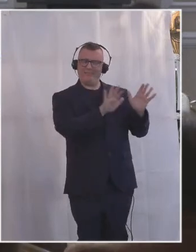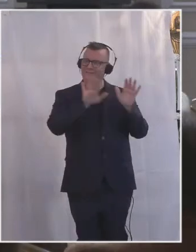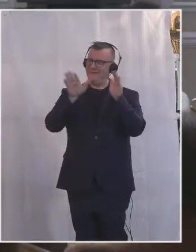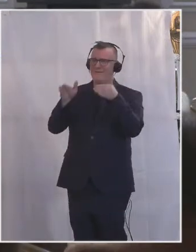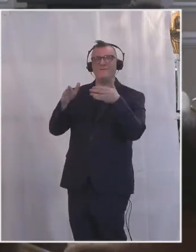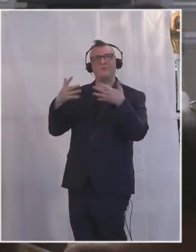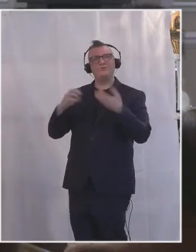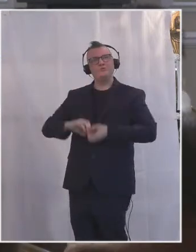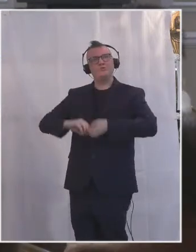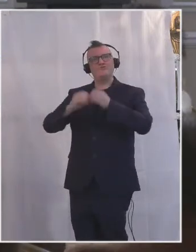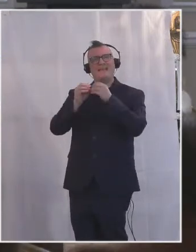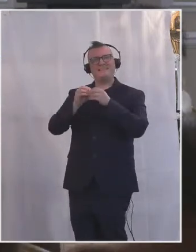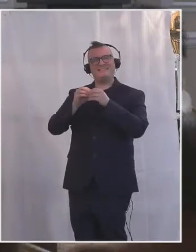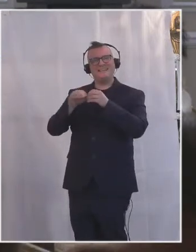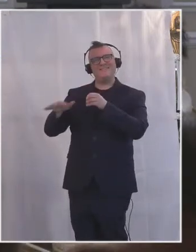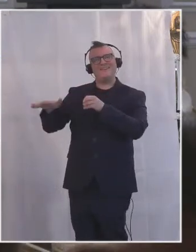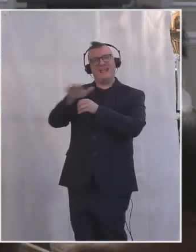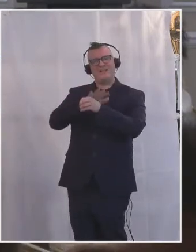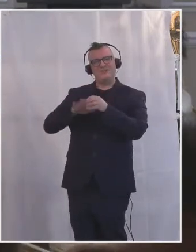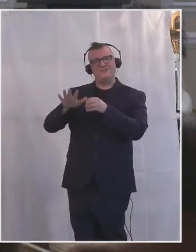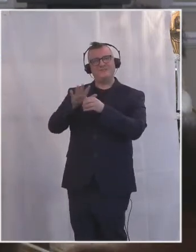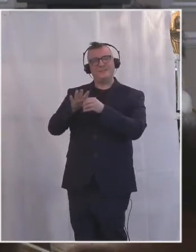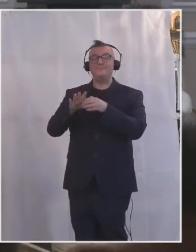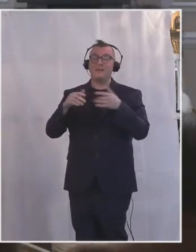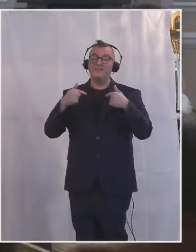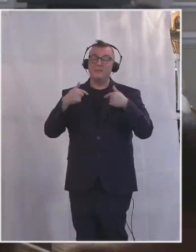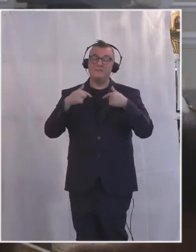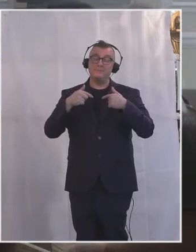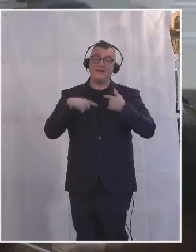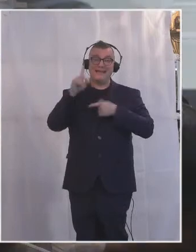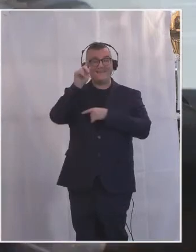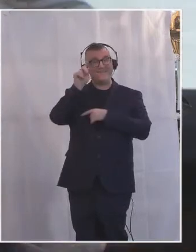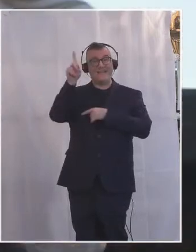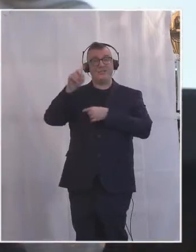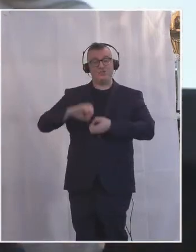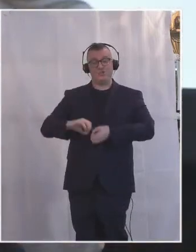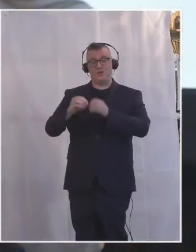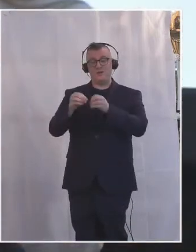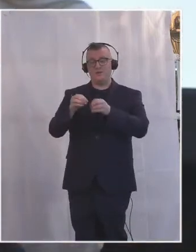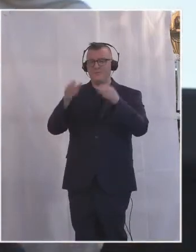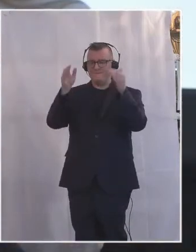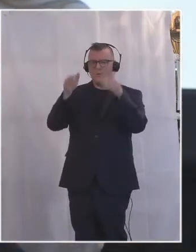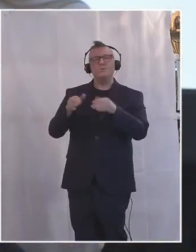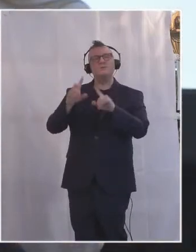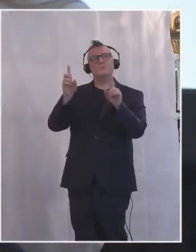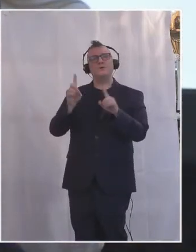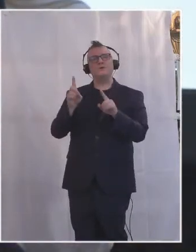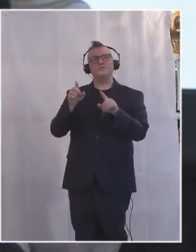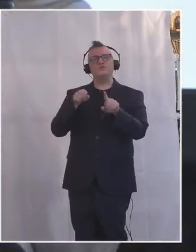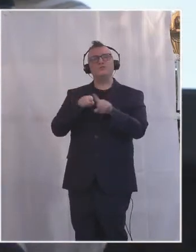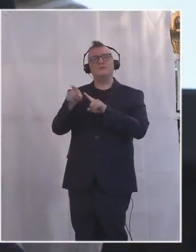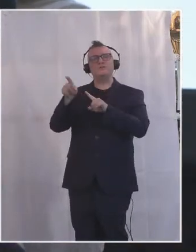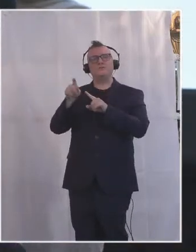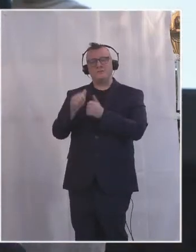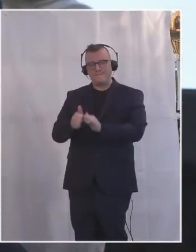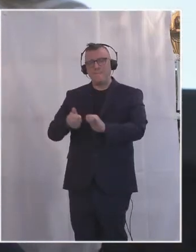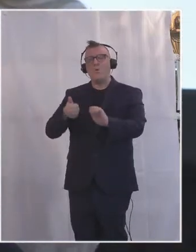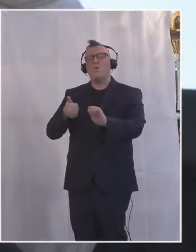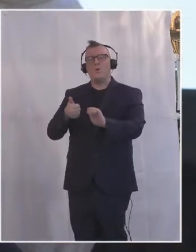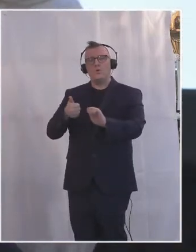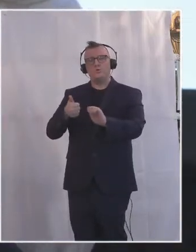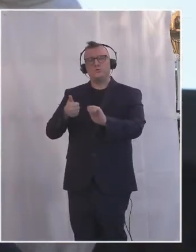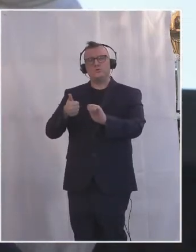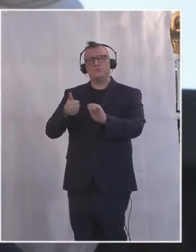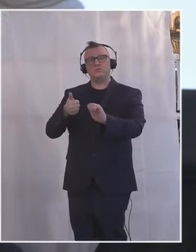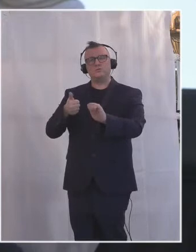industries. So yeah, with my innovation, really, the focus is to help sports currently,